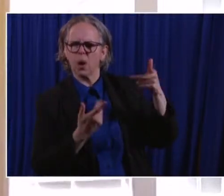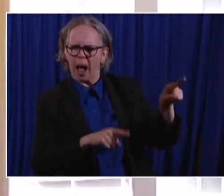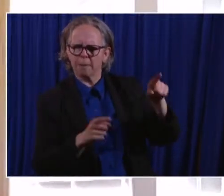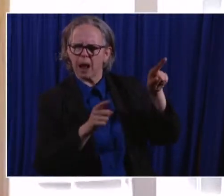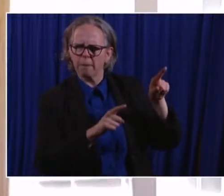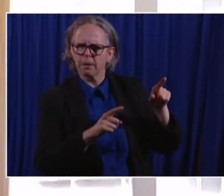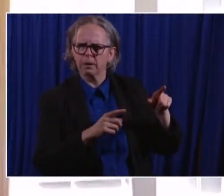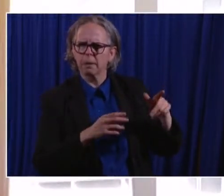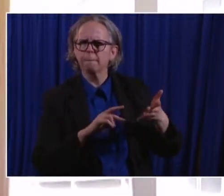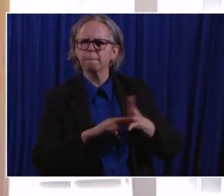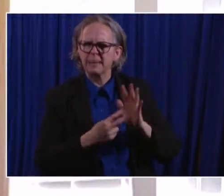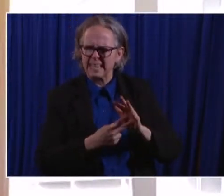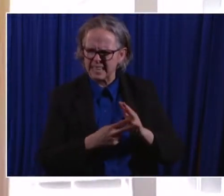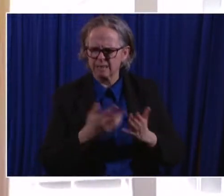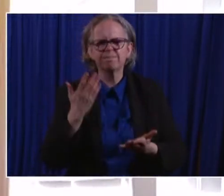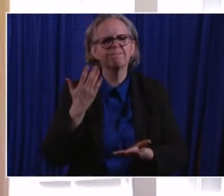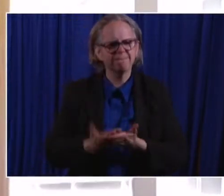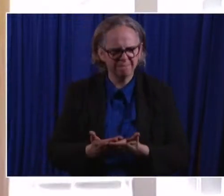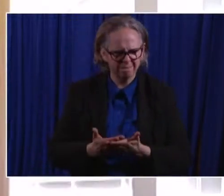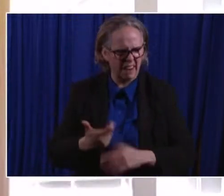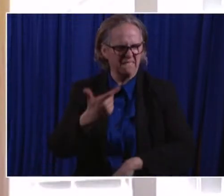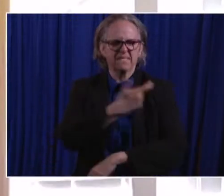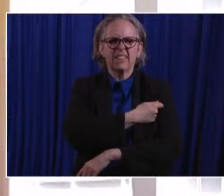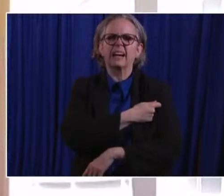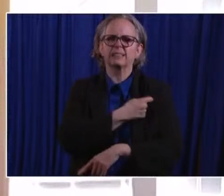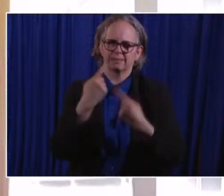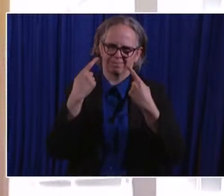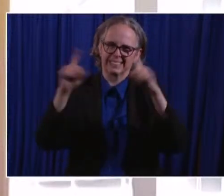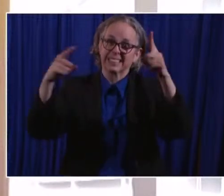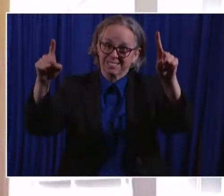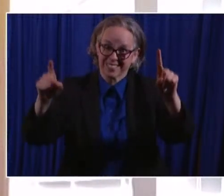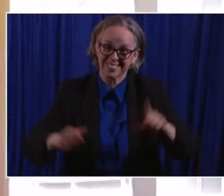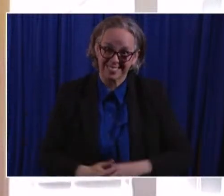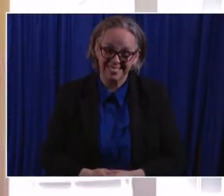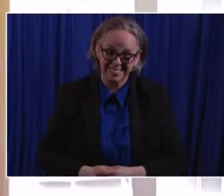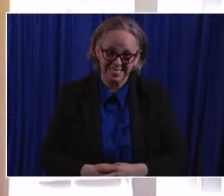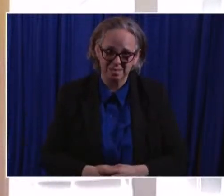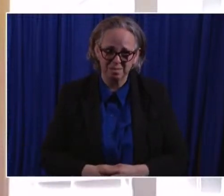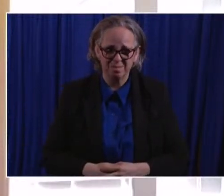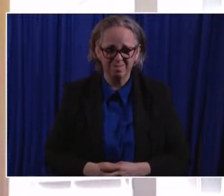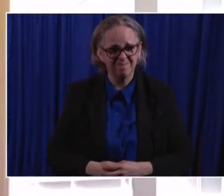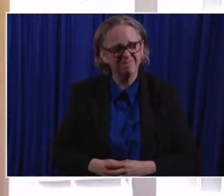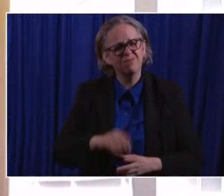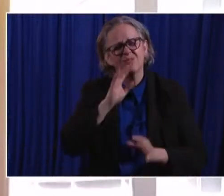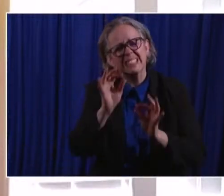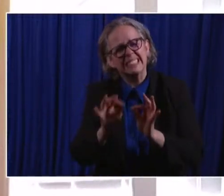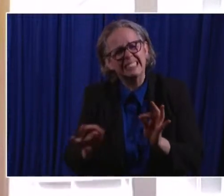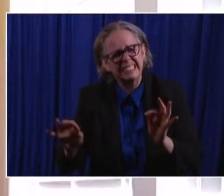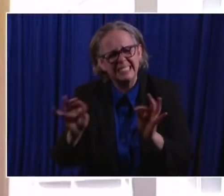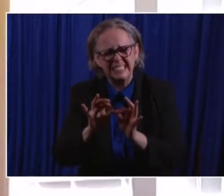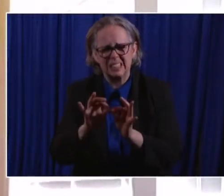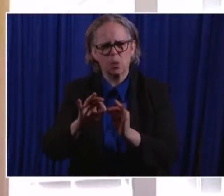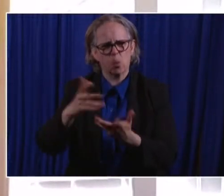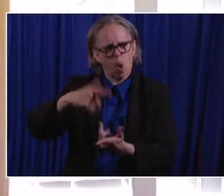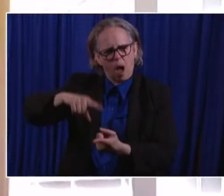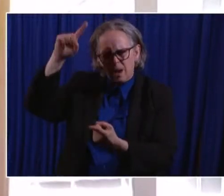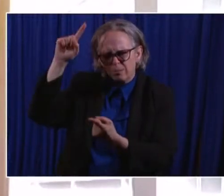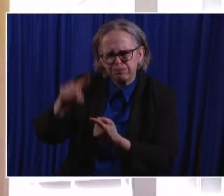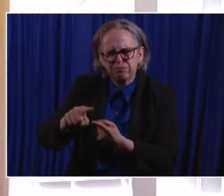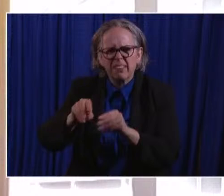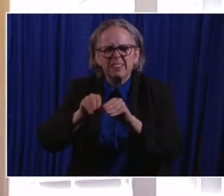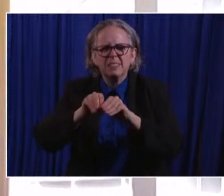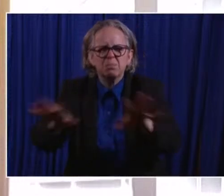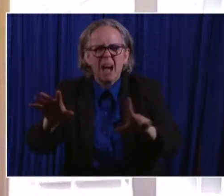to vaccine, with vaccination being the key to dropping COVID infection and